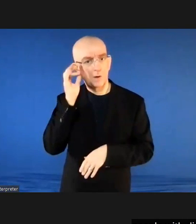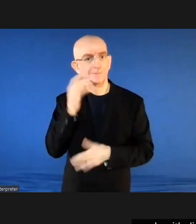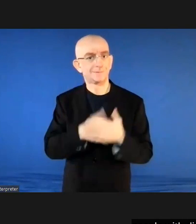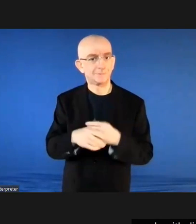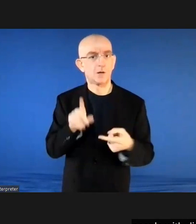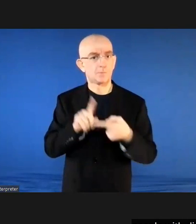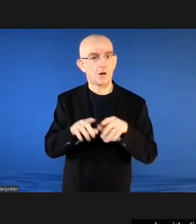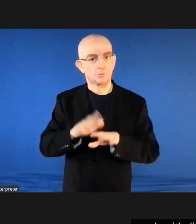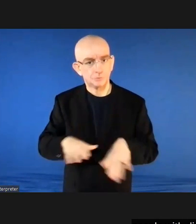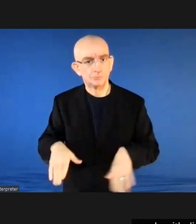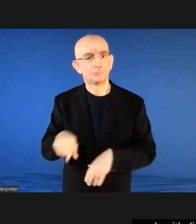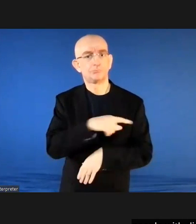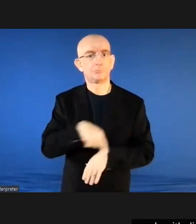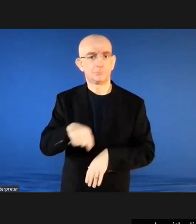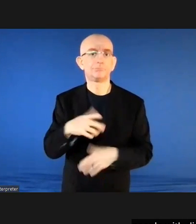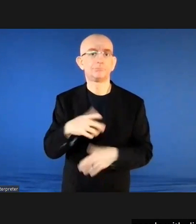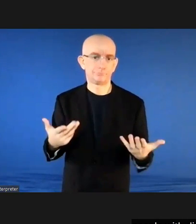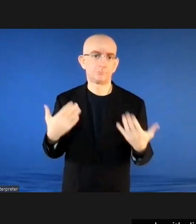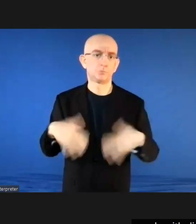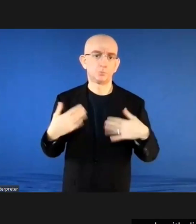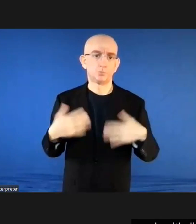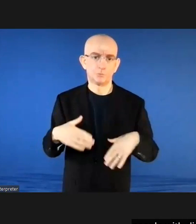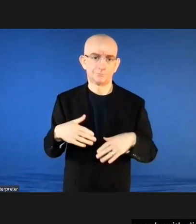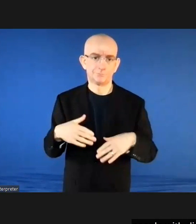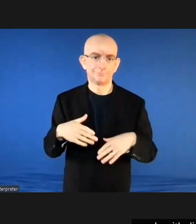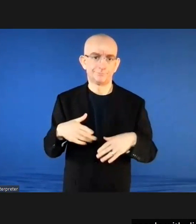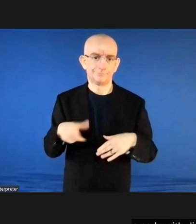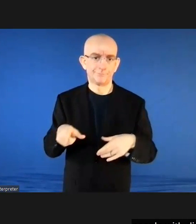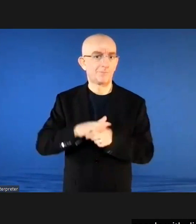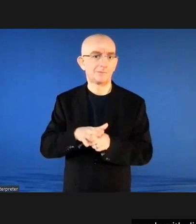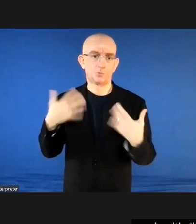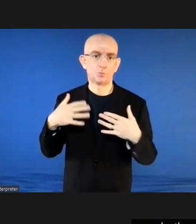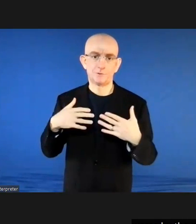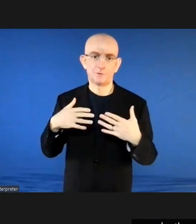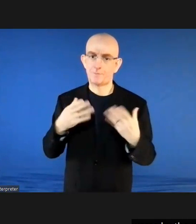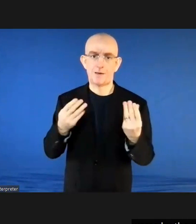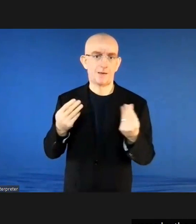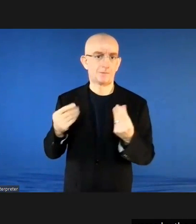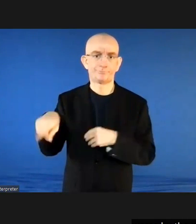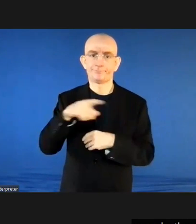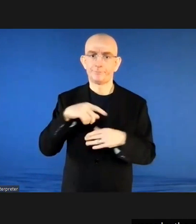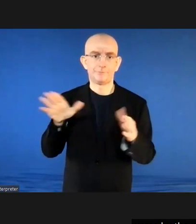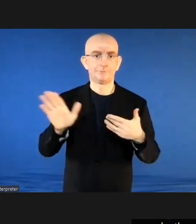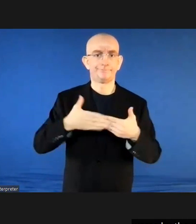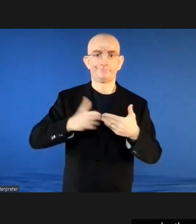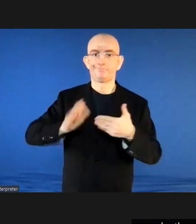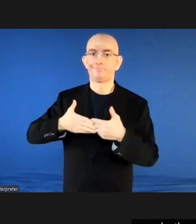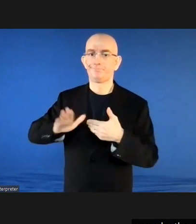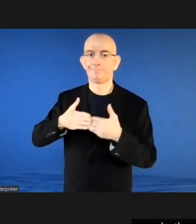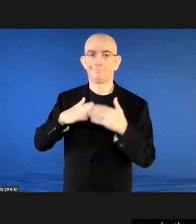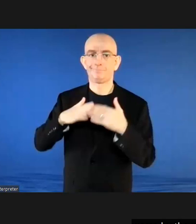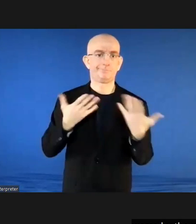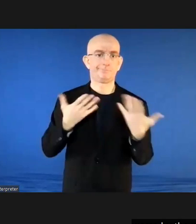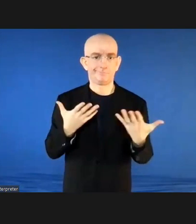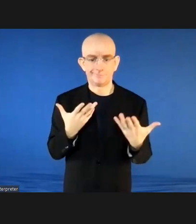really familiar with lockdowns and stress from food insecurity, loss of livelihoods, etc. But of course,